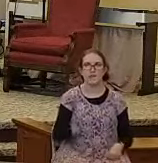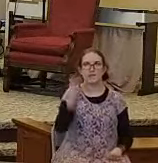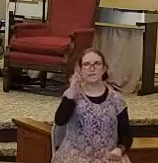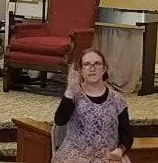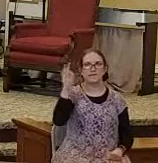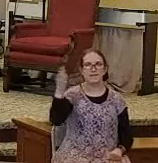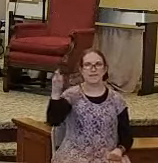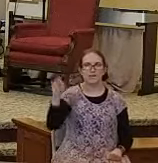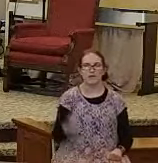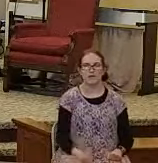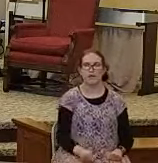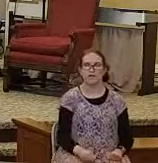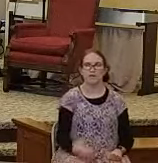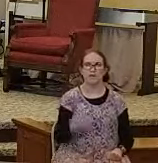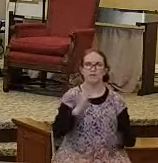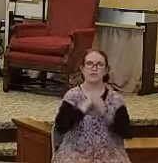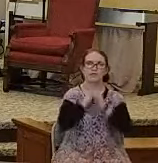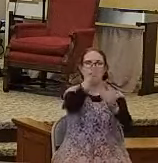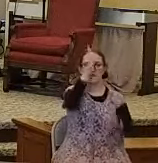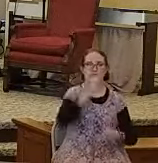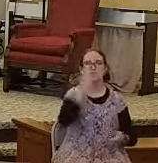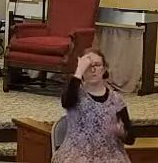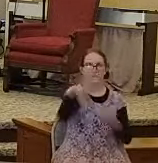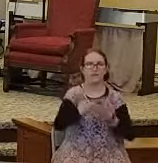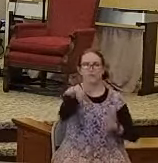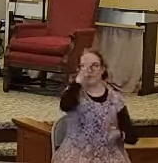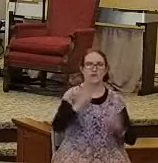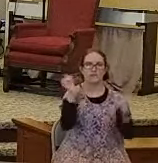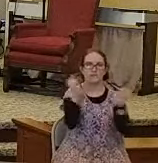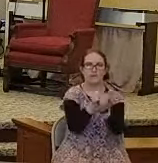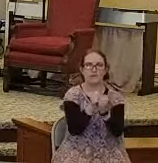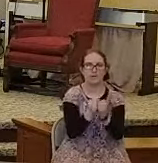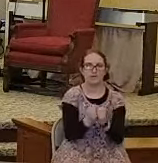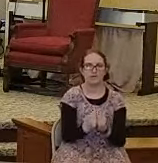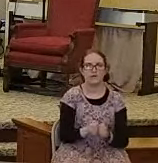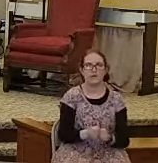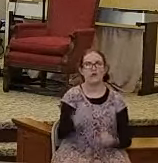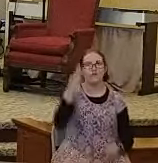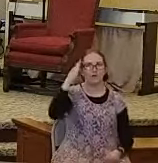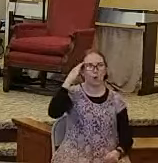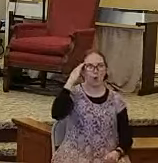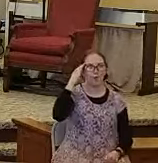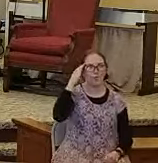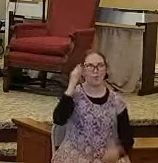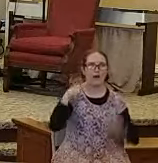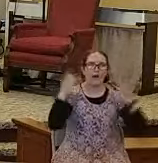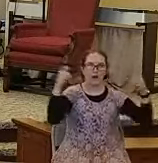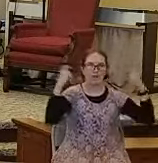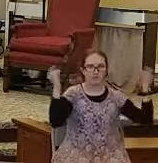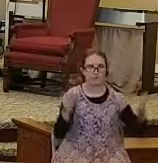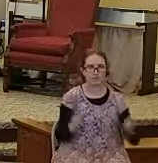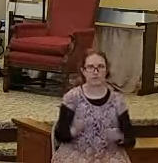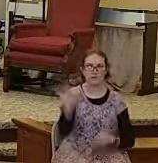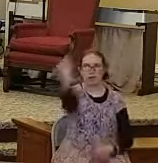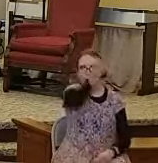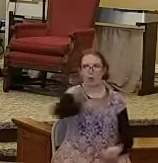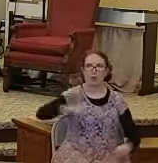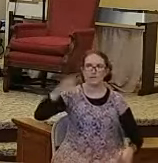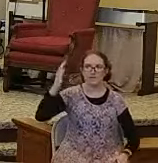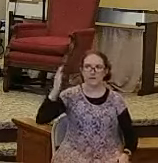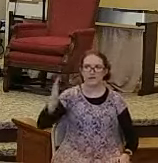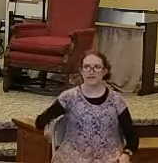suffer. Oh, but just trust God. Just believe that God is with you. Just know, amen, hallelujah, he's always by